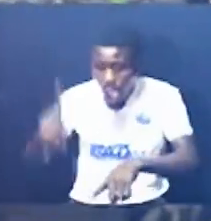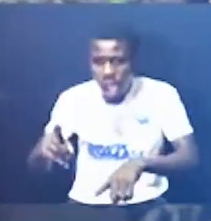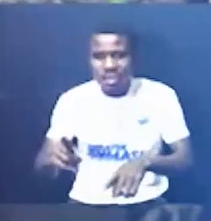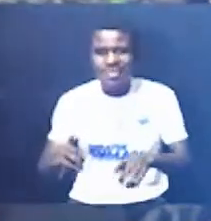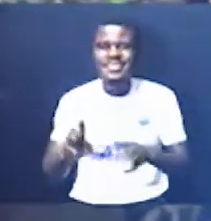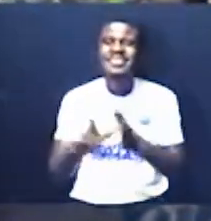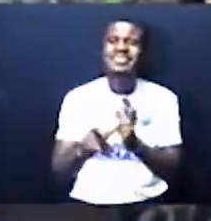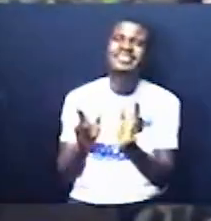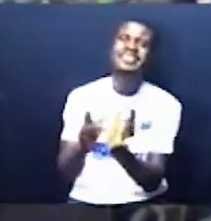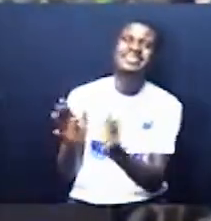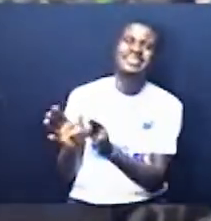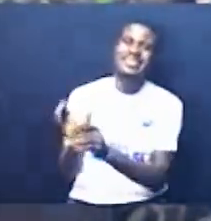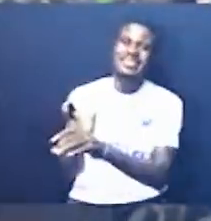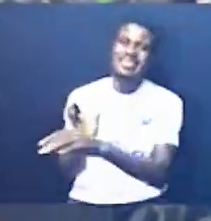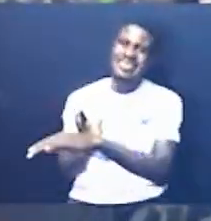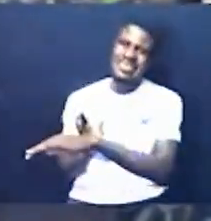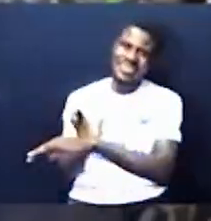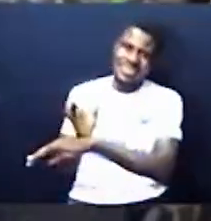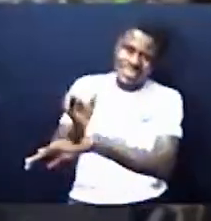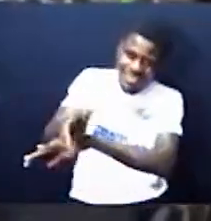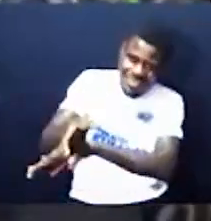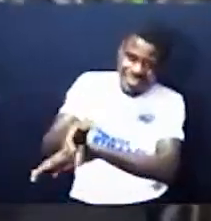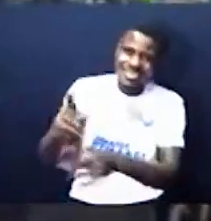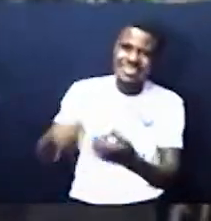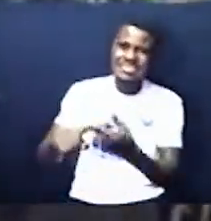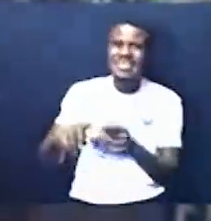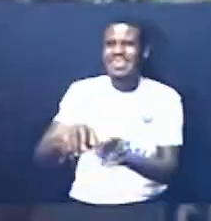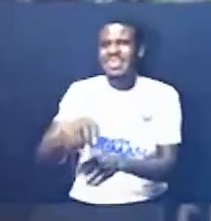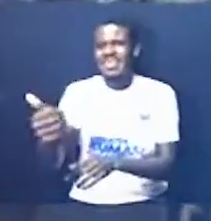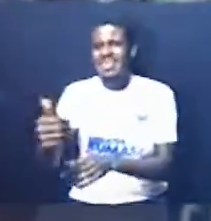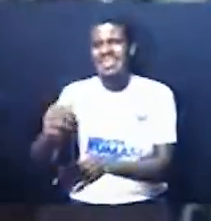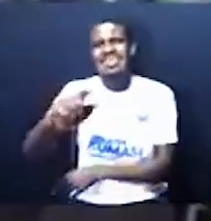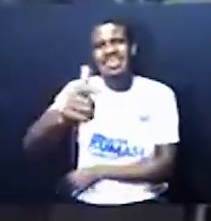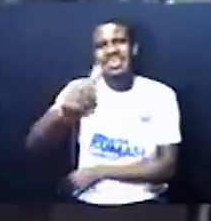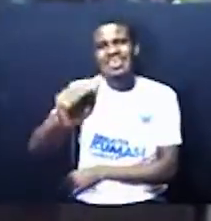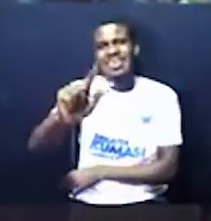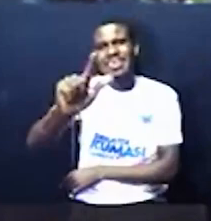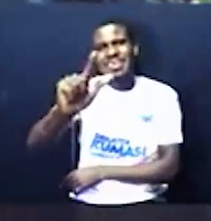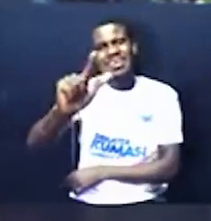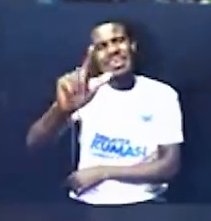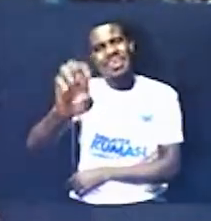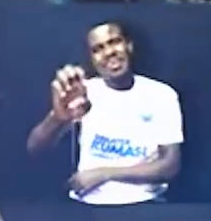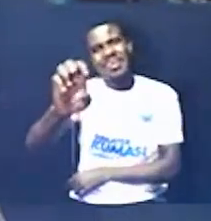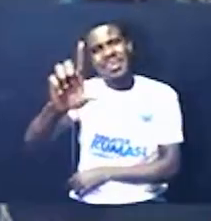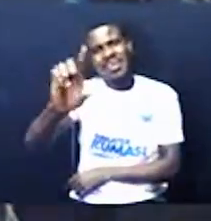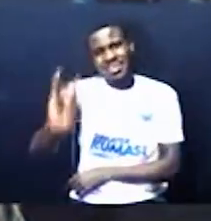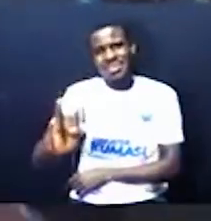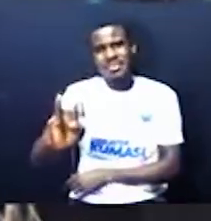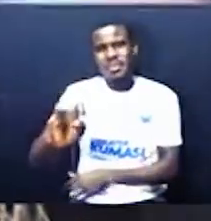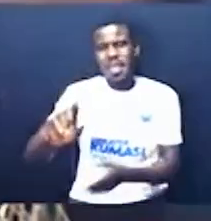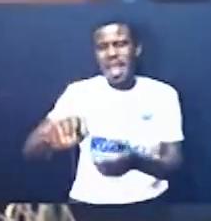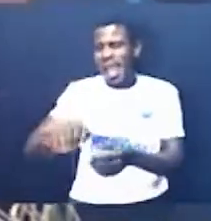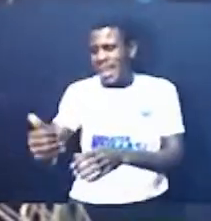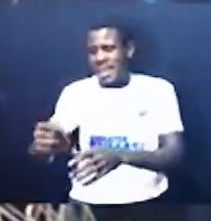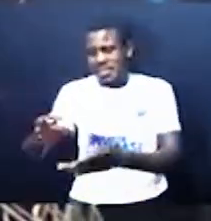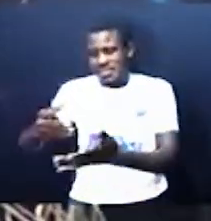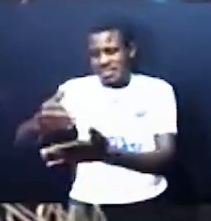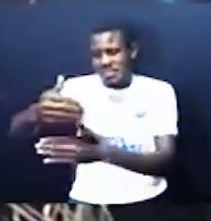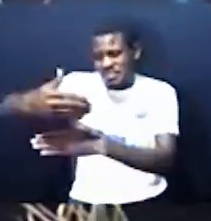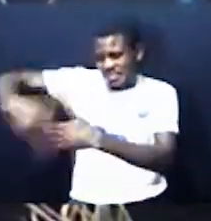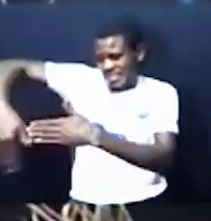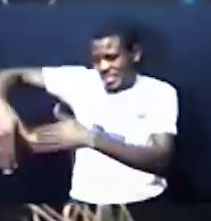Jesus crossed to Galilee, the other side of the sea of Galilee, where the sea